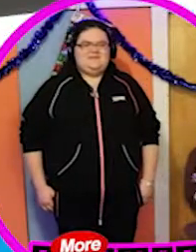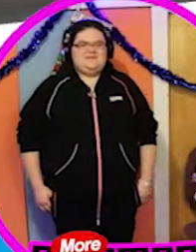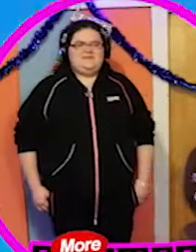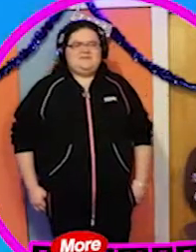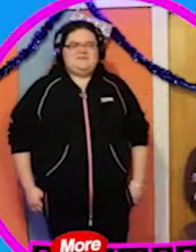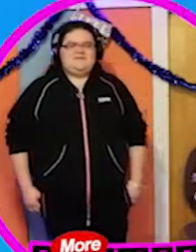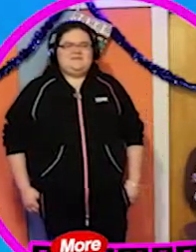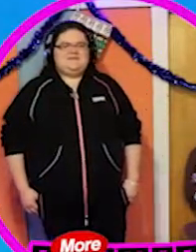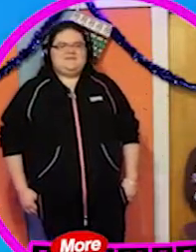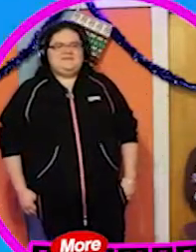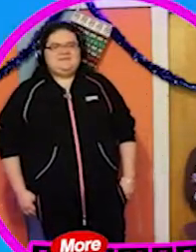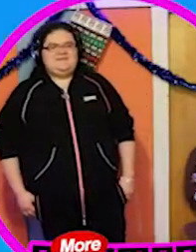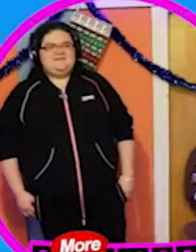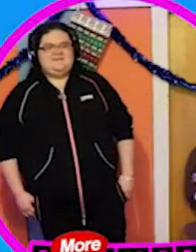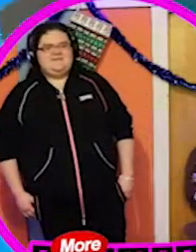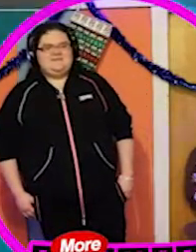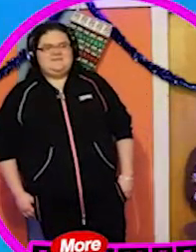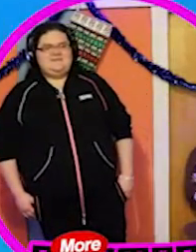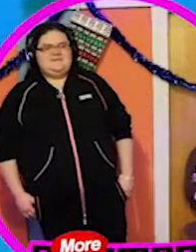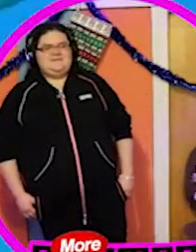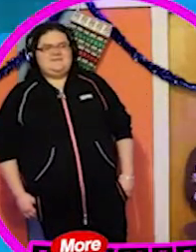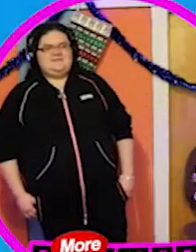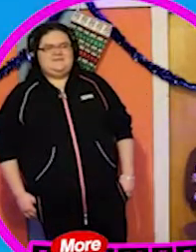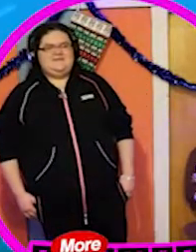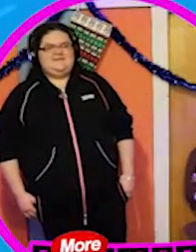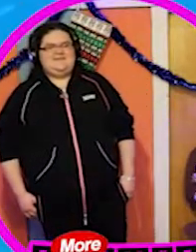you. Come, we're boys, isn't it? We're boys.